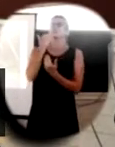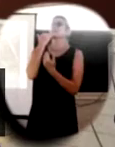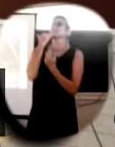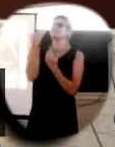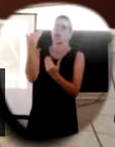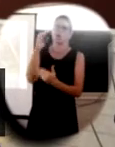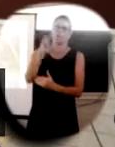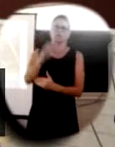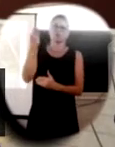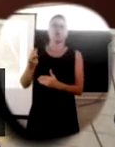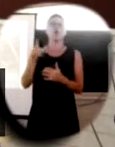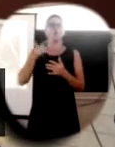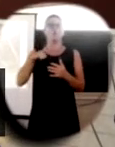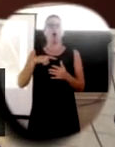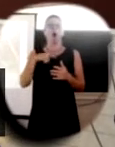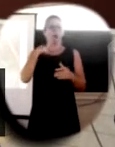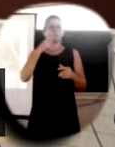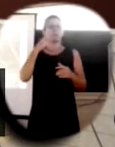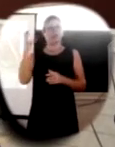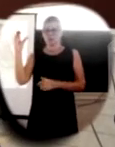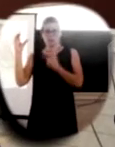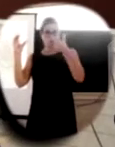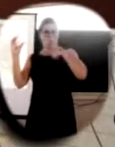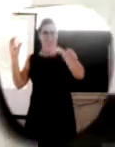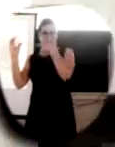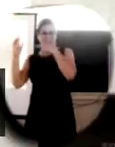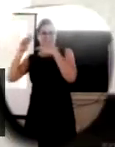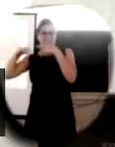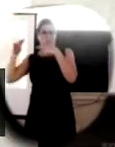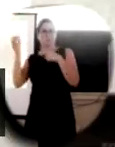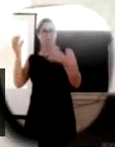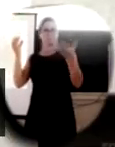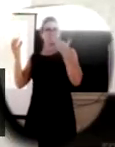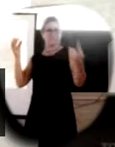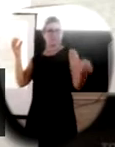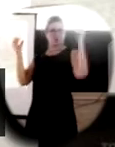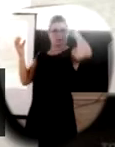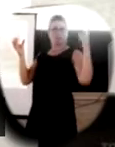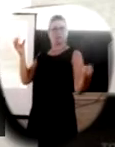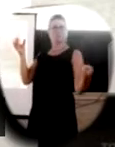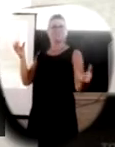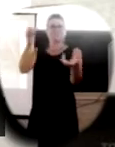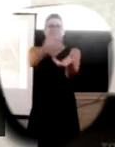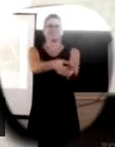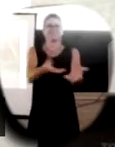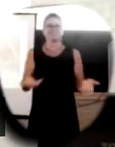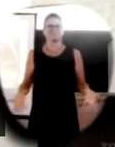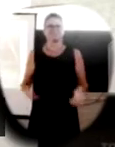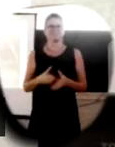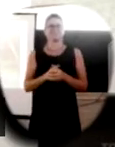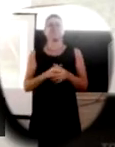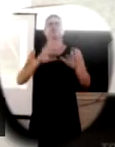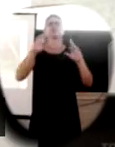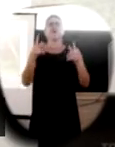to be one of the best negotiation tools on the market. The weeks that followed up the switch on are, to be honest, a complete